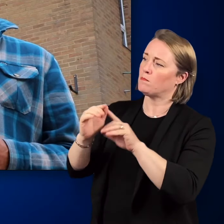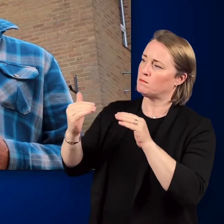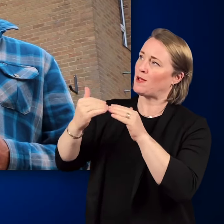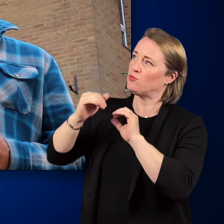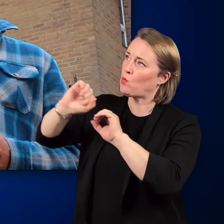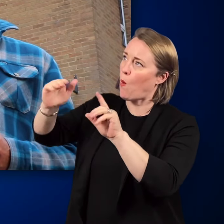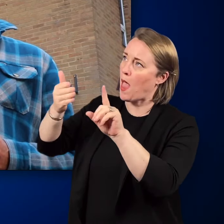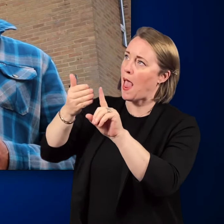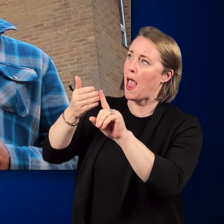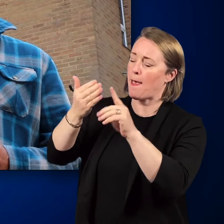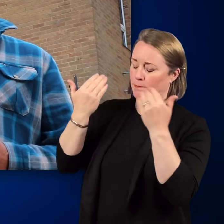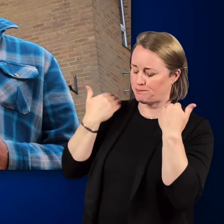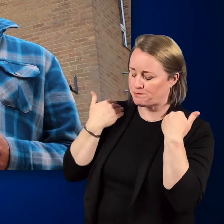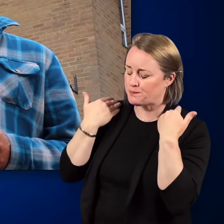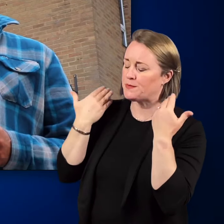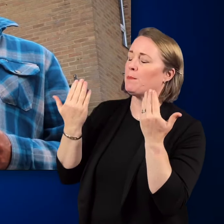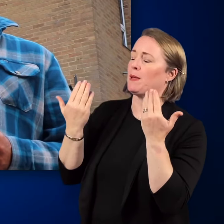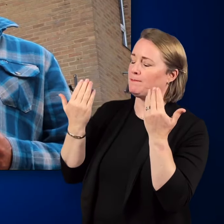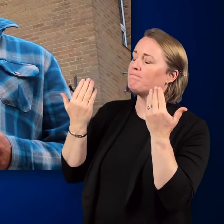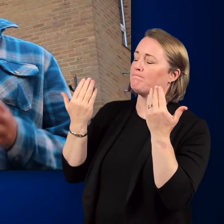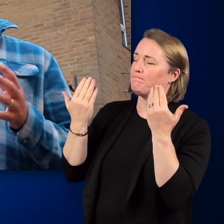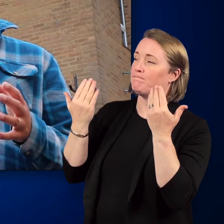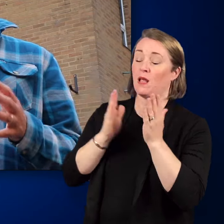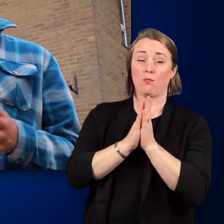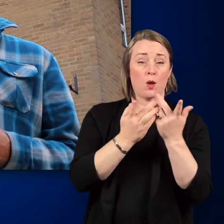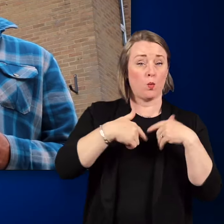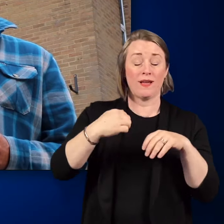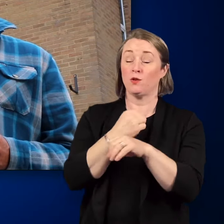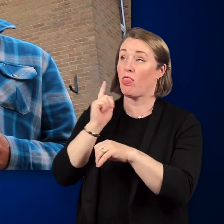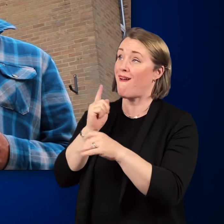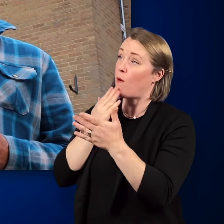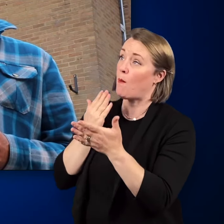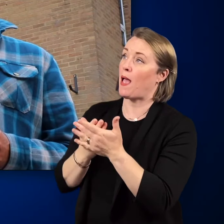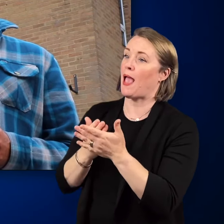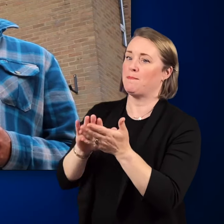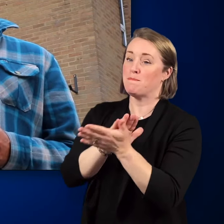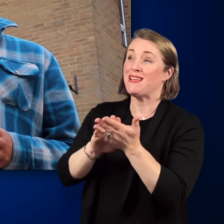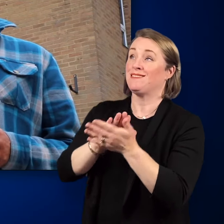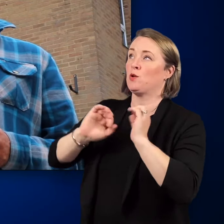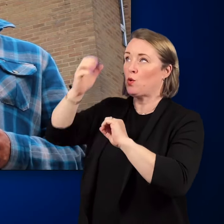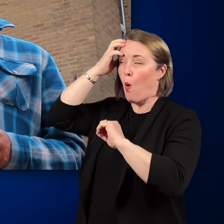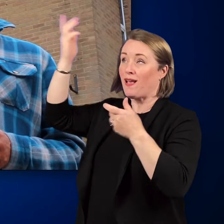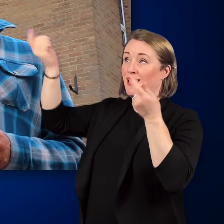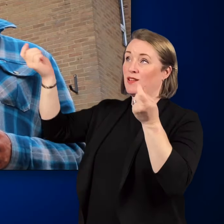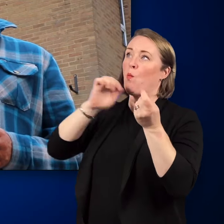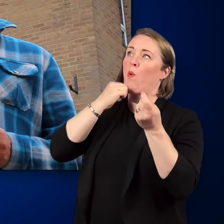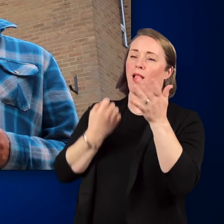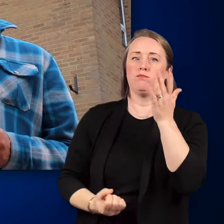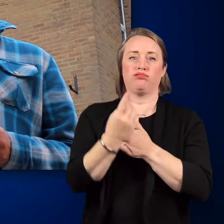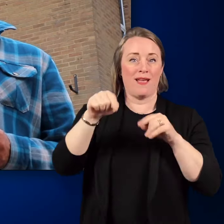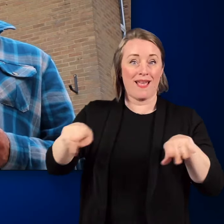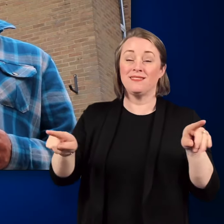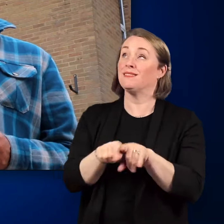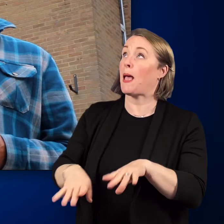submit. And we pray, Father, as we do that, that your kingdom would indeed come, that our enemies